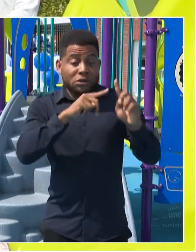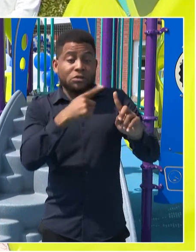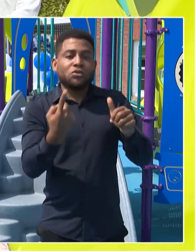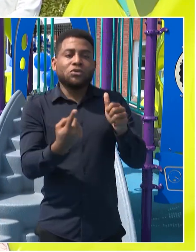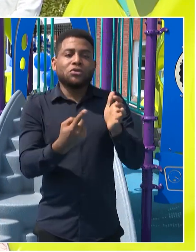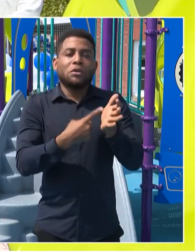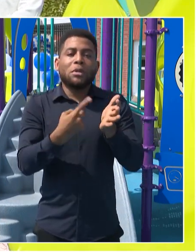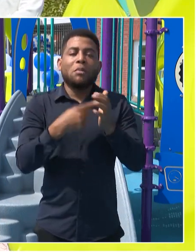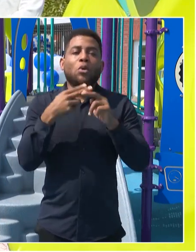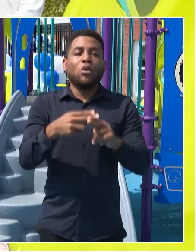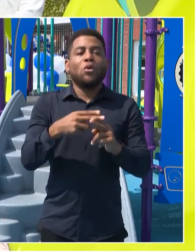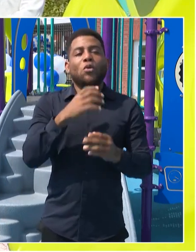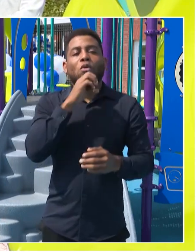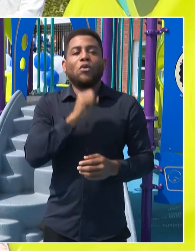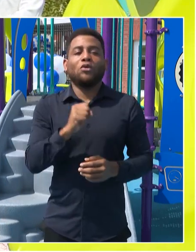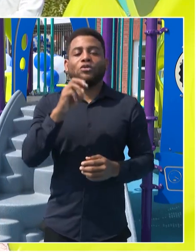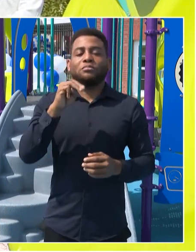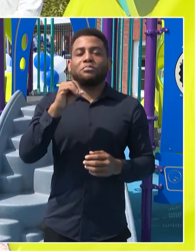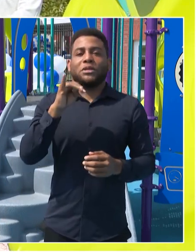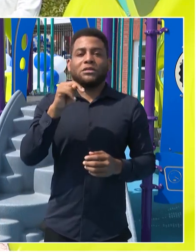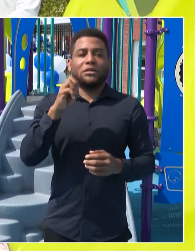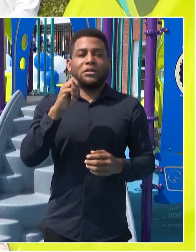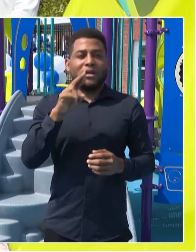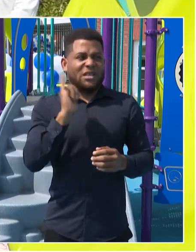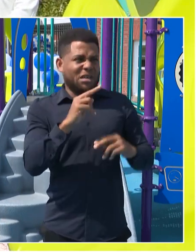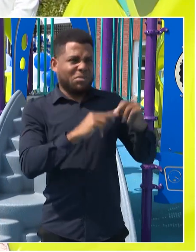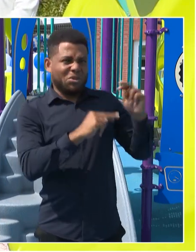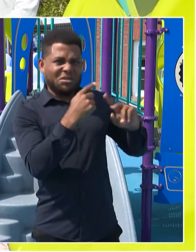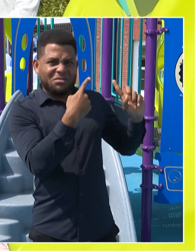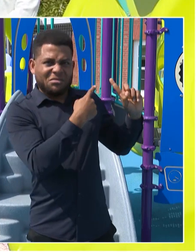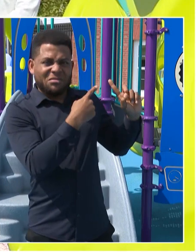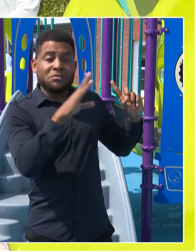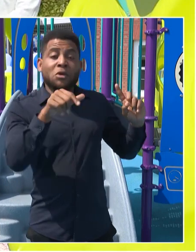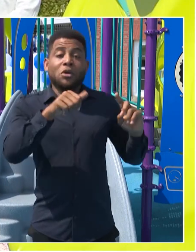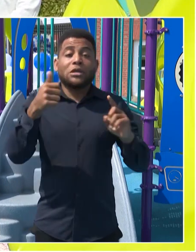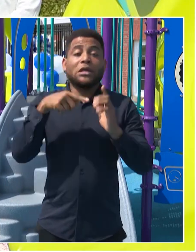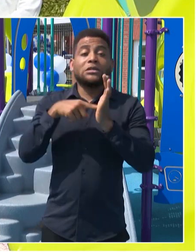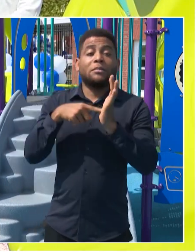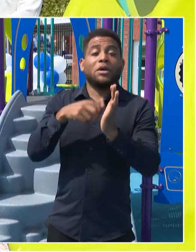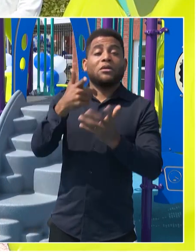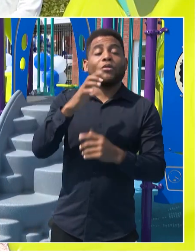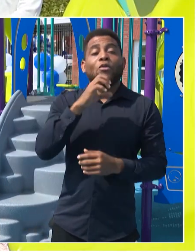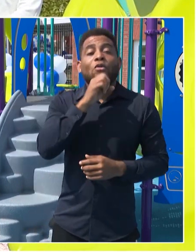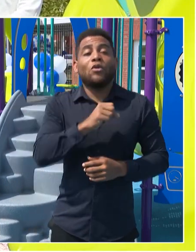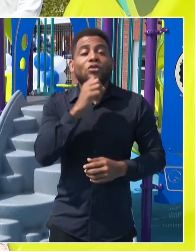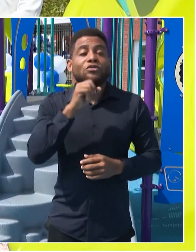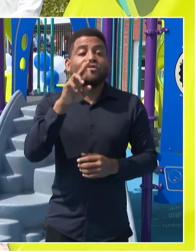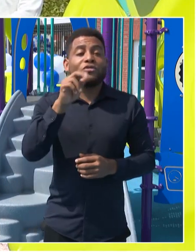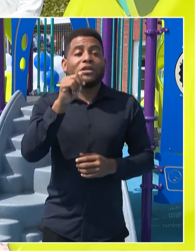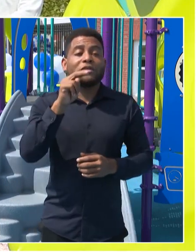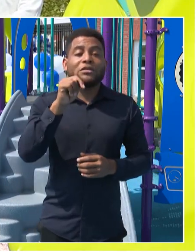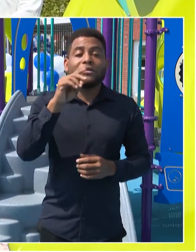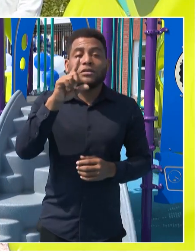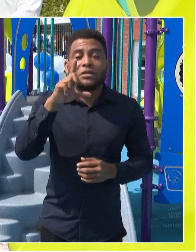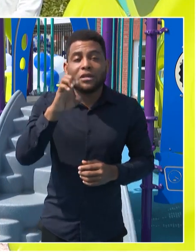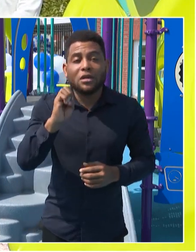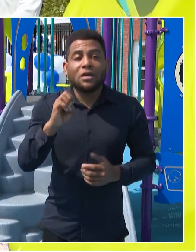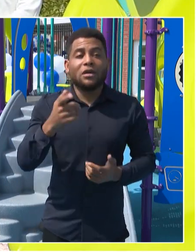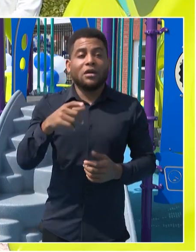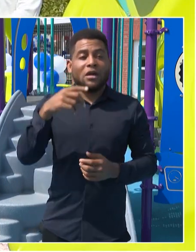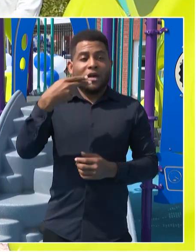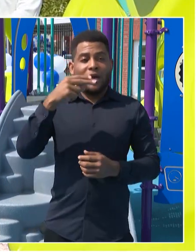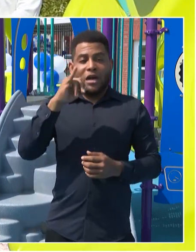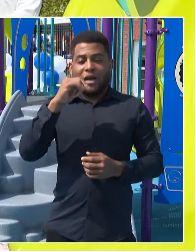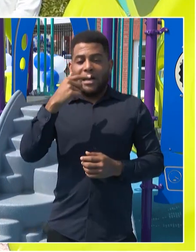Old Randall Highlands, and they joined the Stevens Early Learning Center in the new Military Road